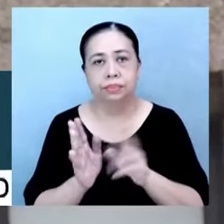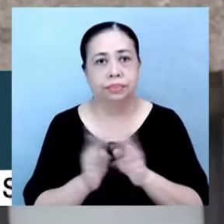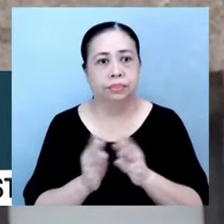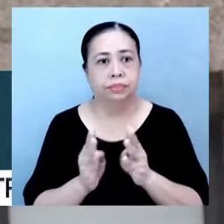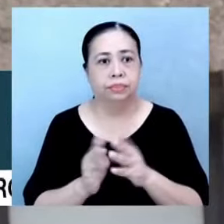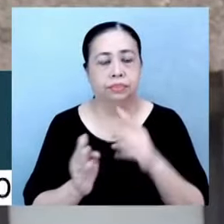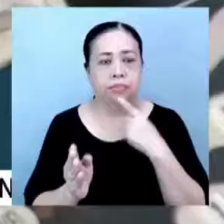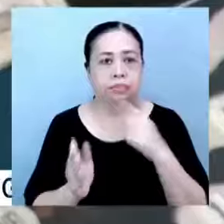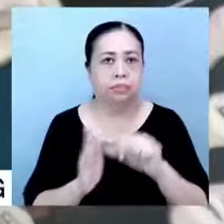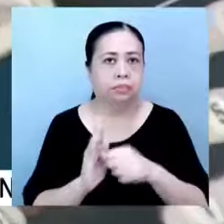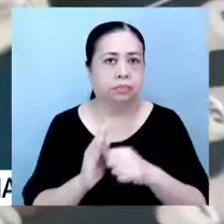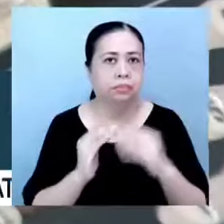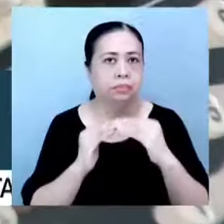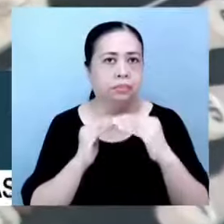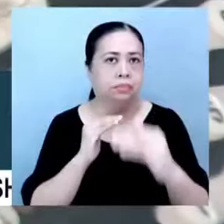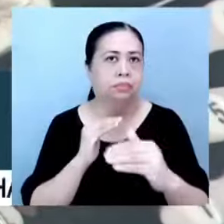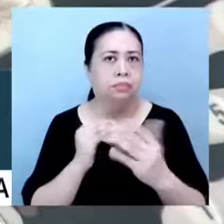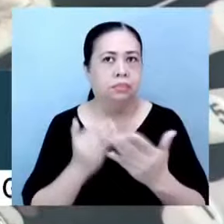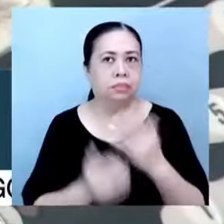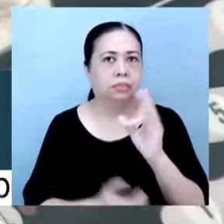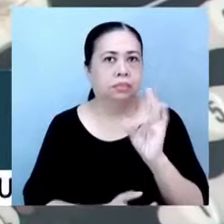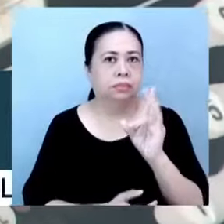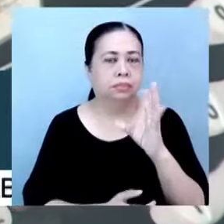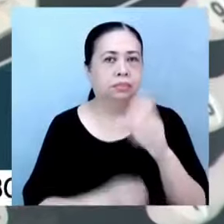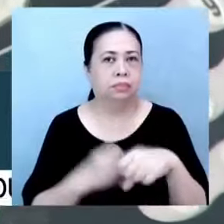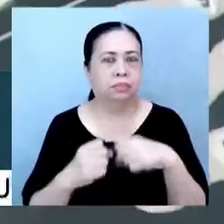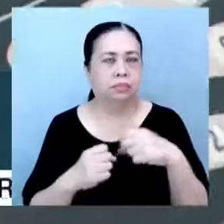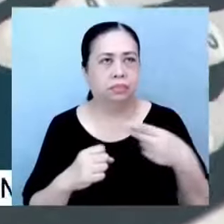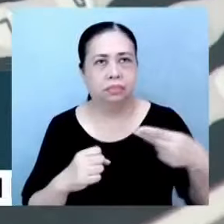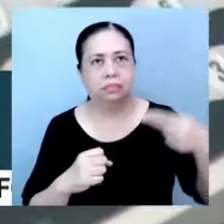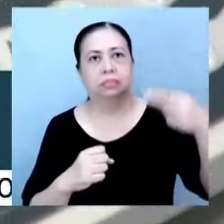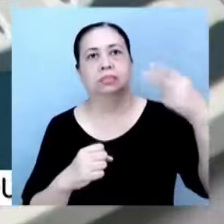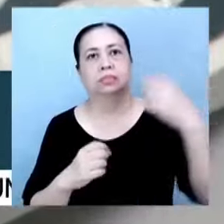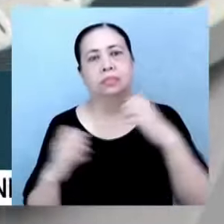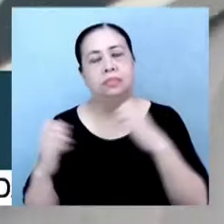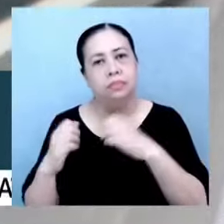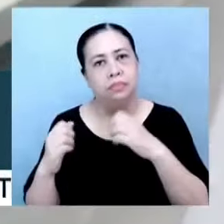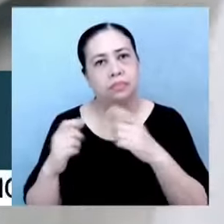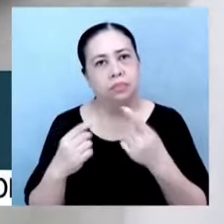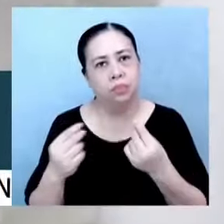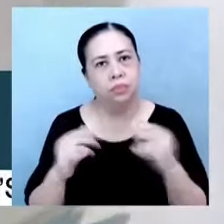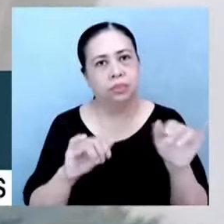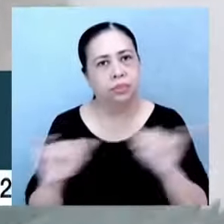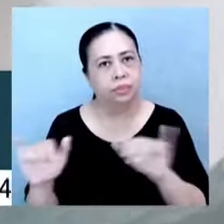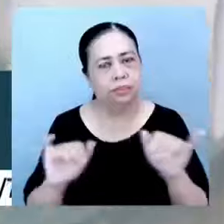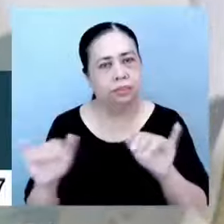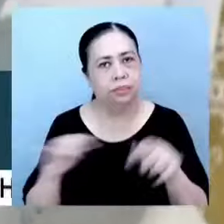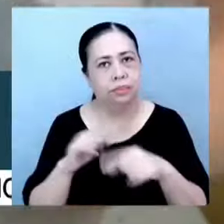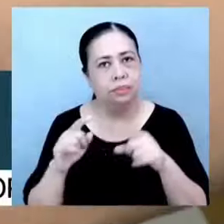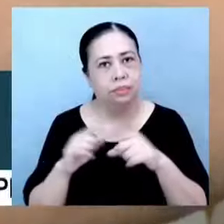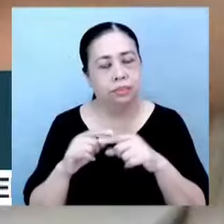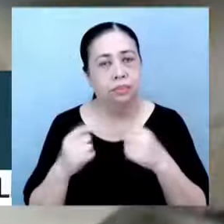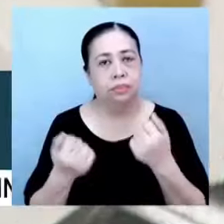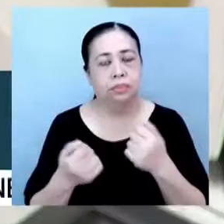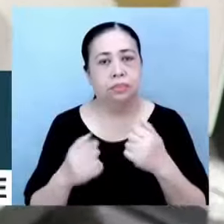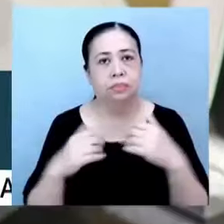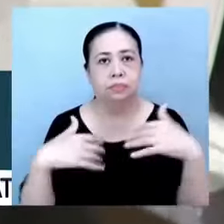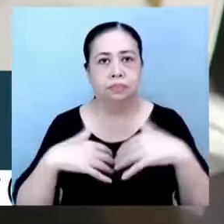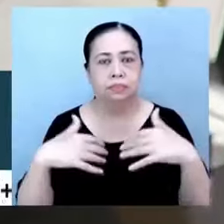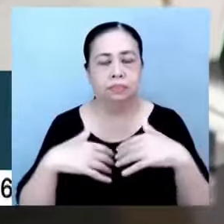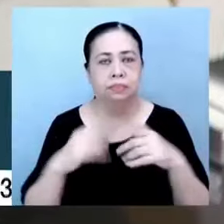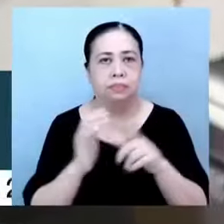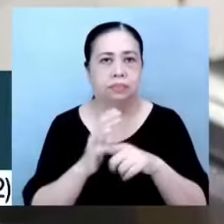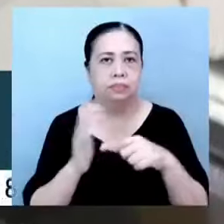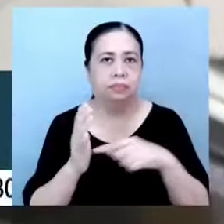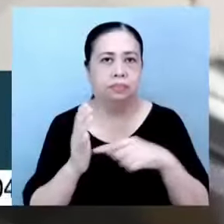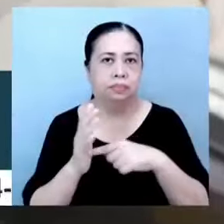benchmark rate steady at near 17-year highs and is expected to do the same when the Monetary Board meets later this month. Now, the